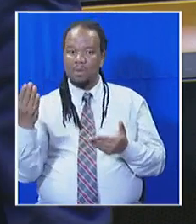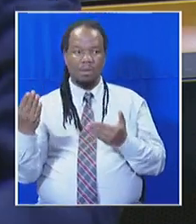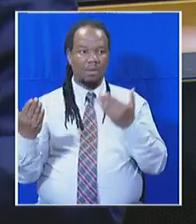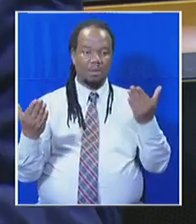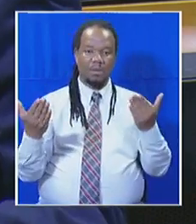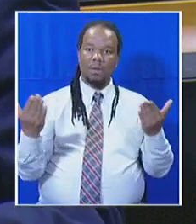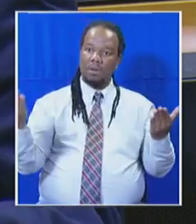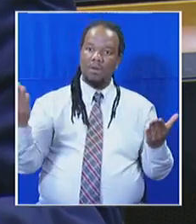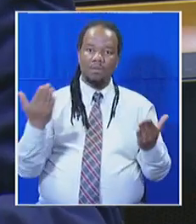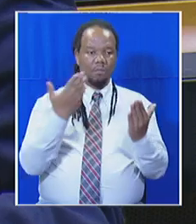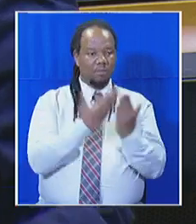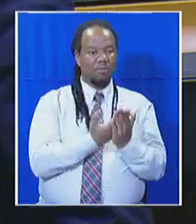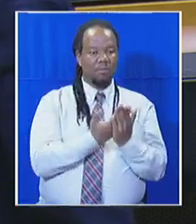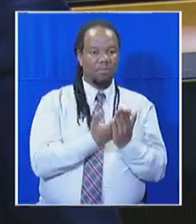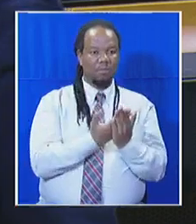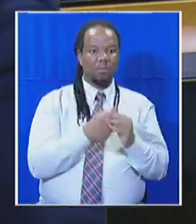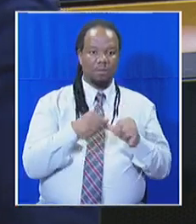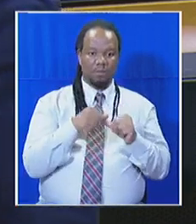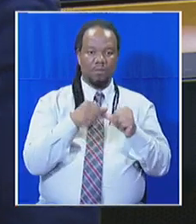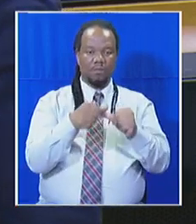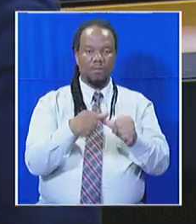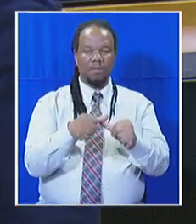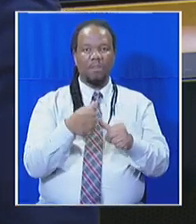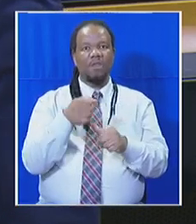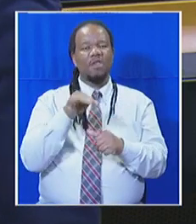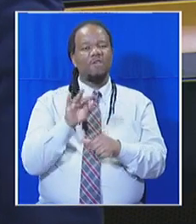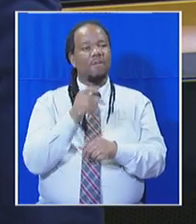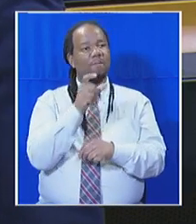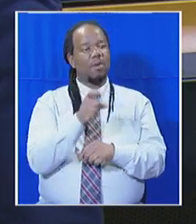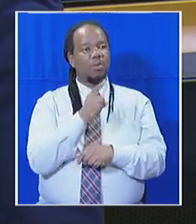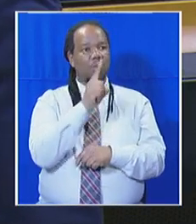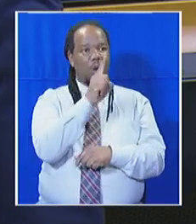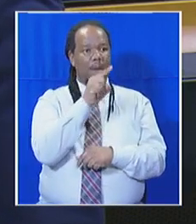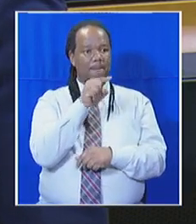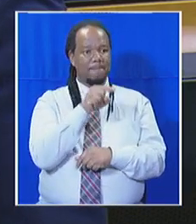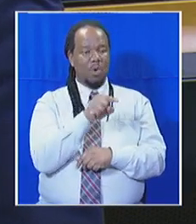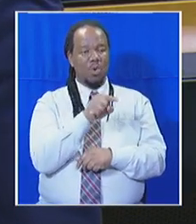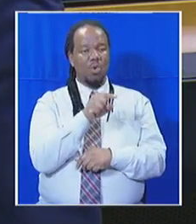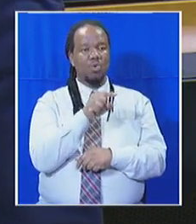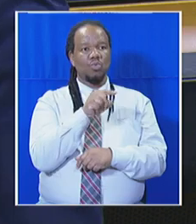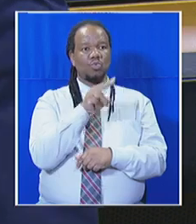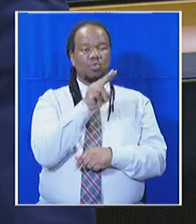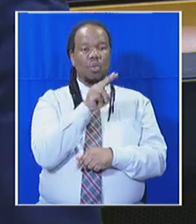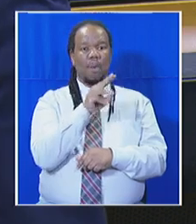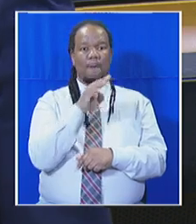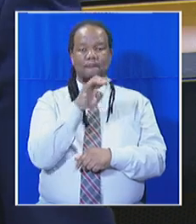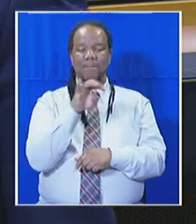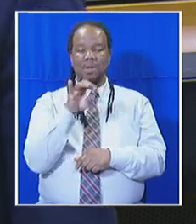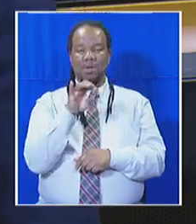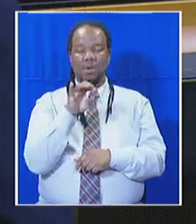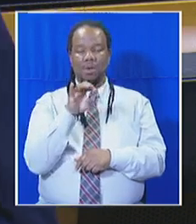substantial motion and we move on. If somebody bought 1.2 million rand car with the people's money, they must